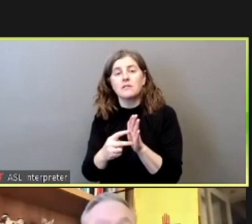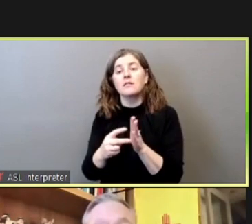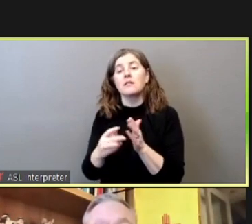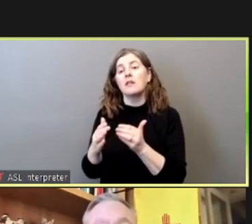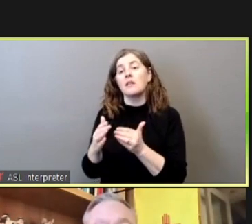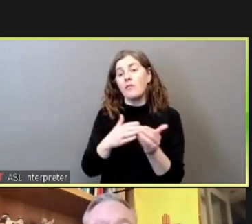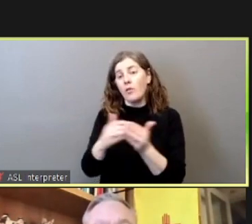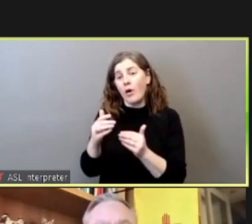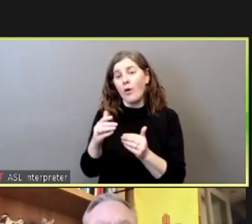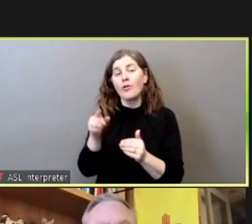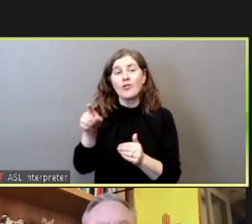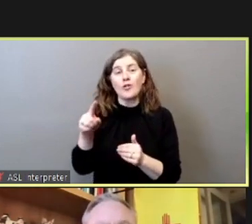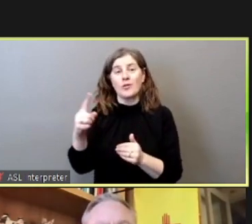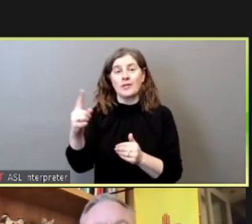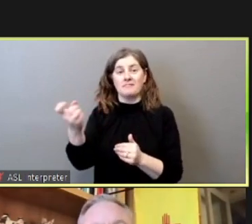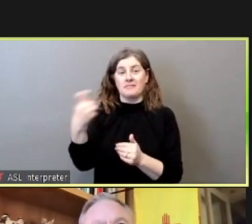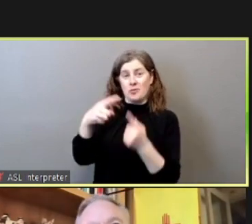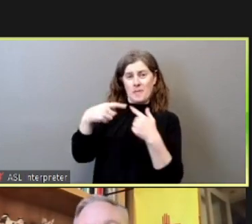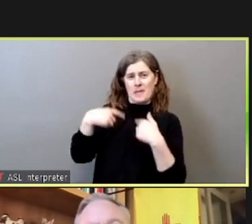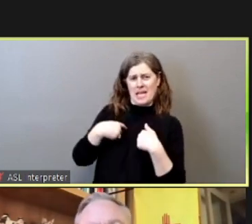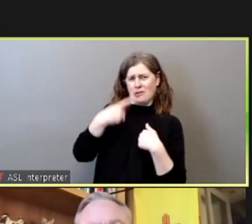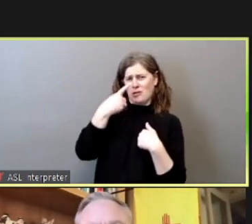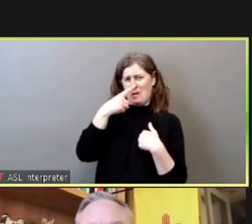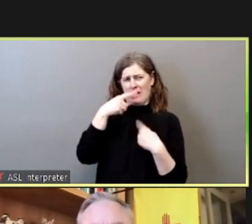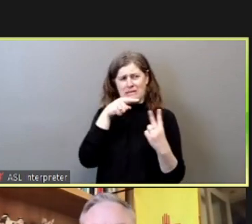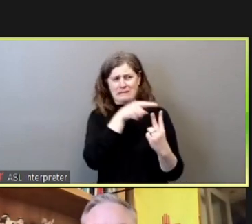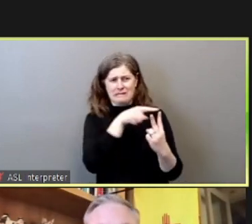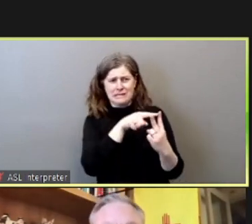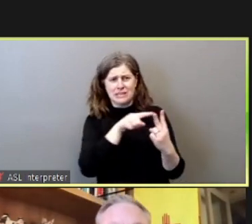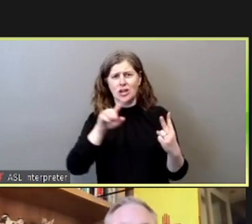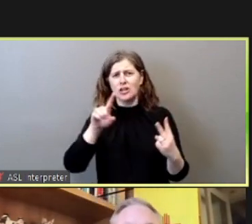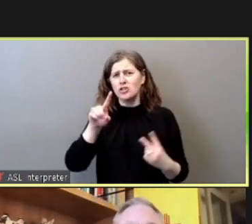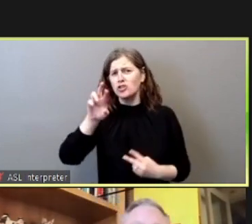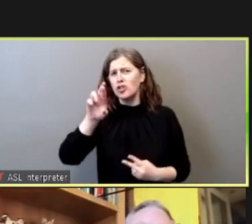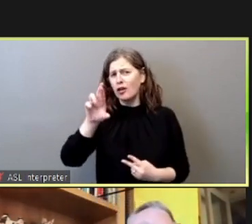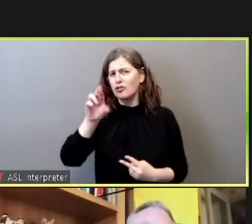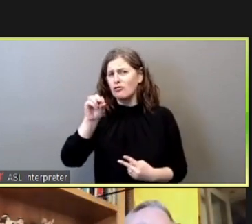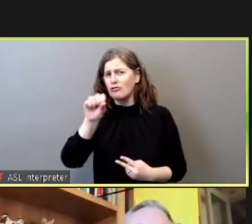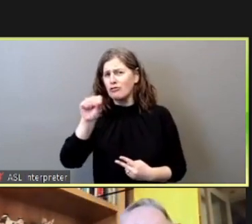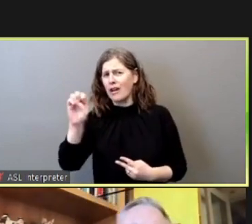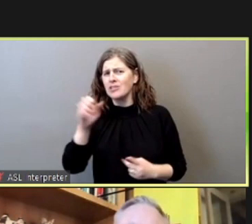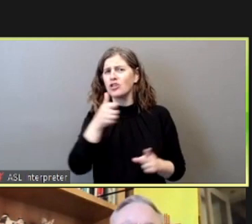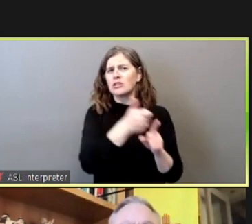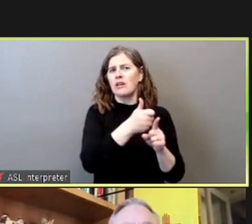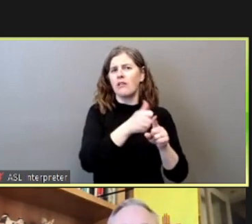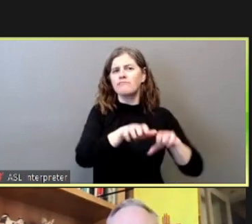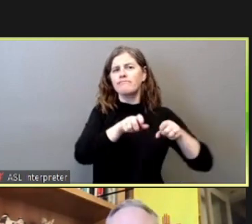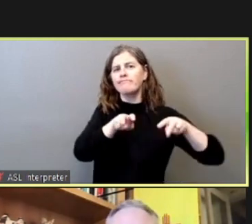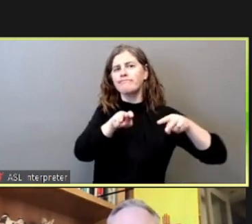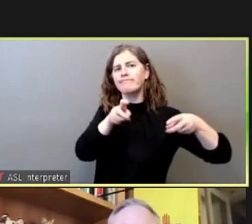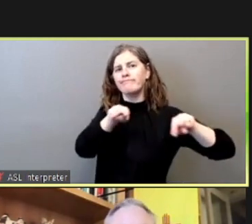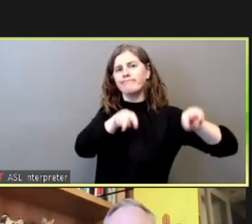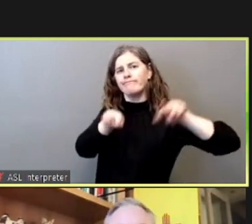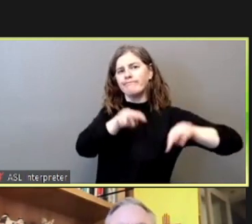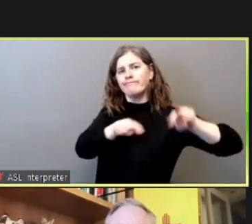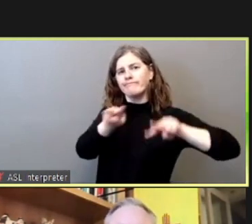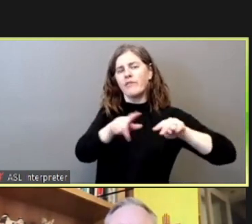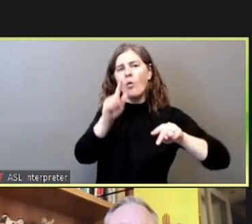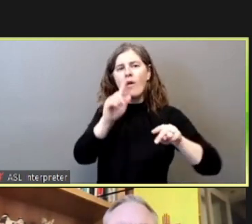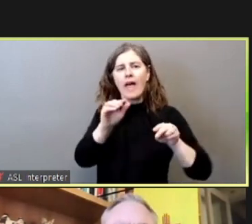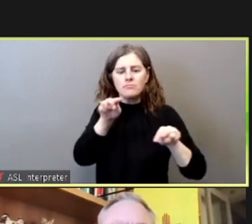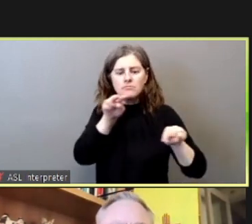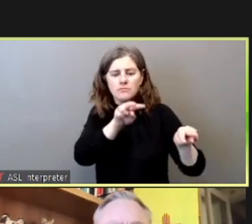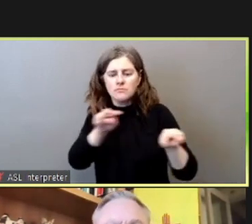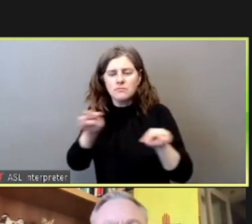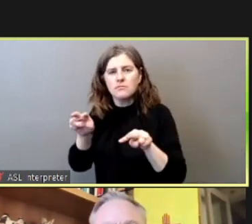directed your question to me, Christine, or Dr. Rossi really oversees that area that processes this data